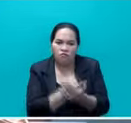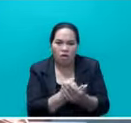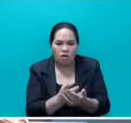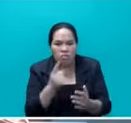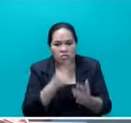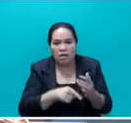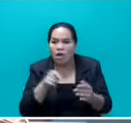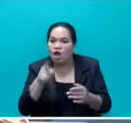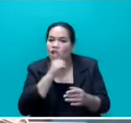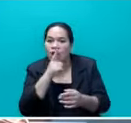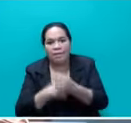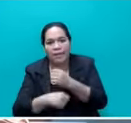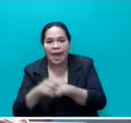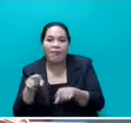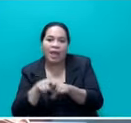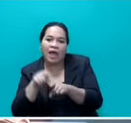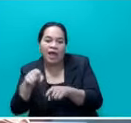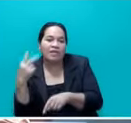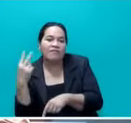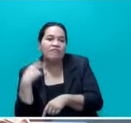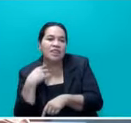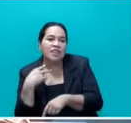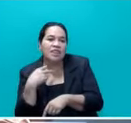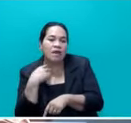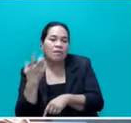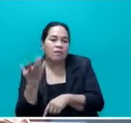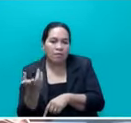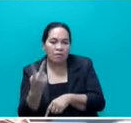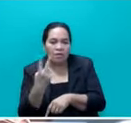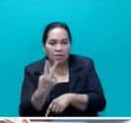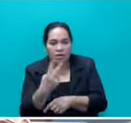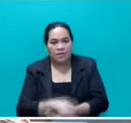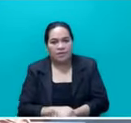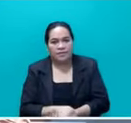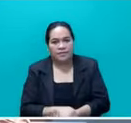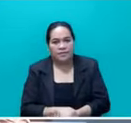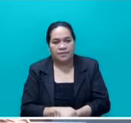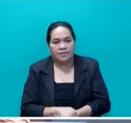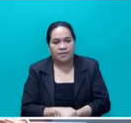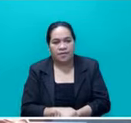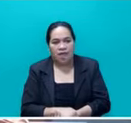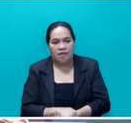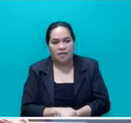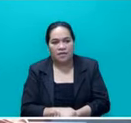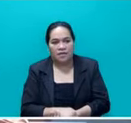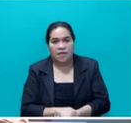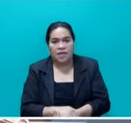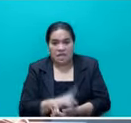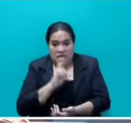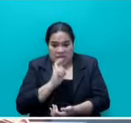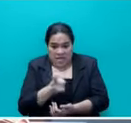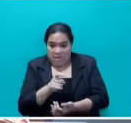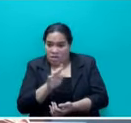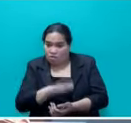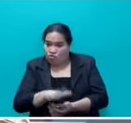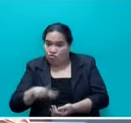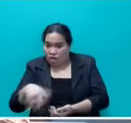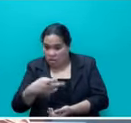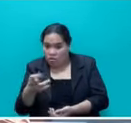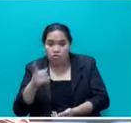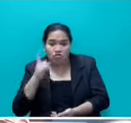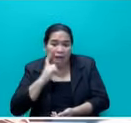the victim. Now, in this case, Honourable Chair, if you have children involved, if we're trying to